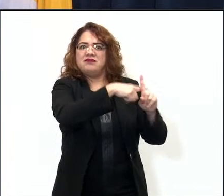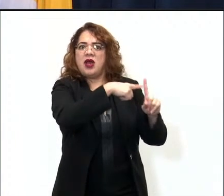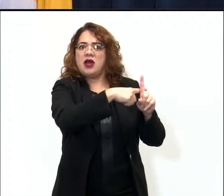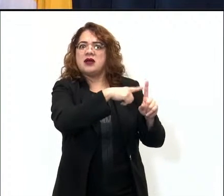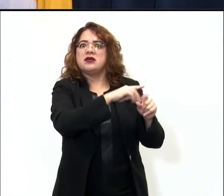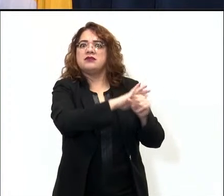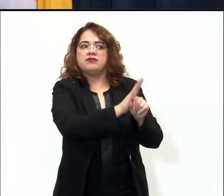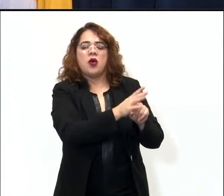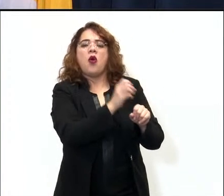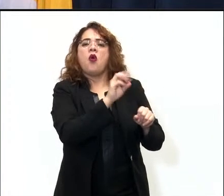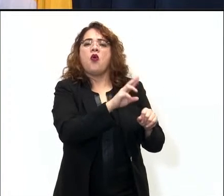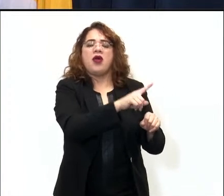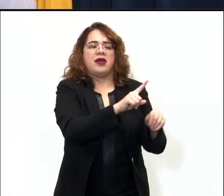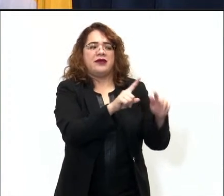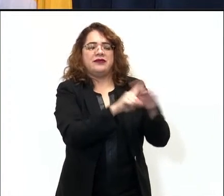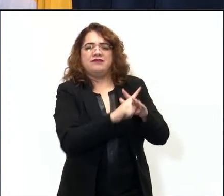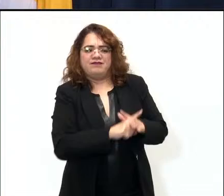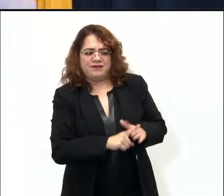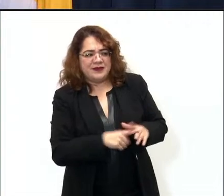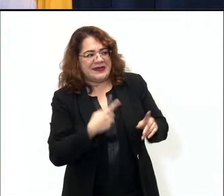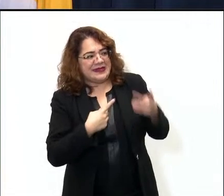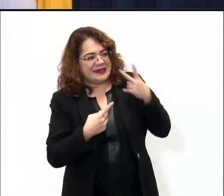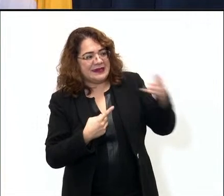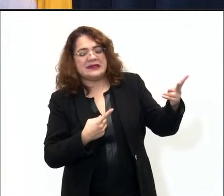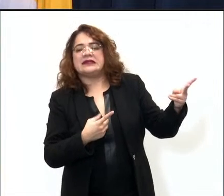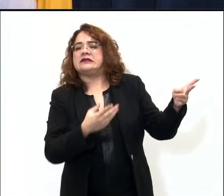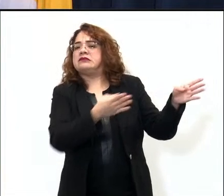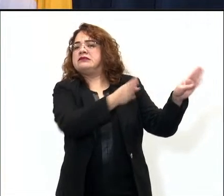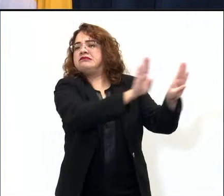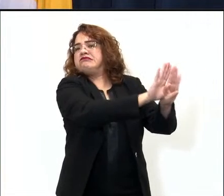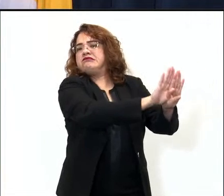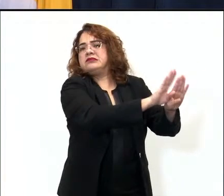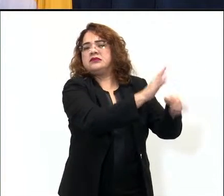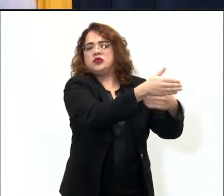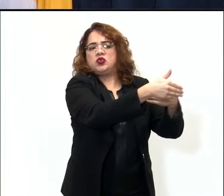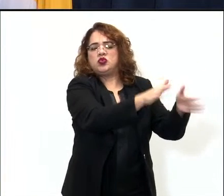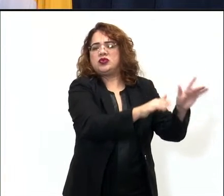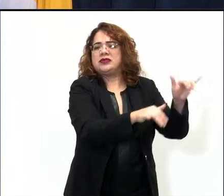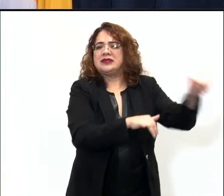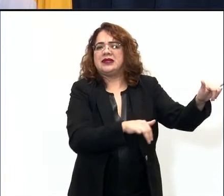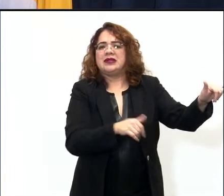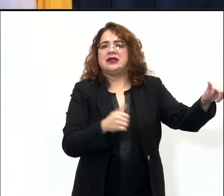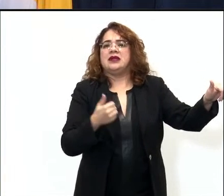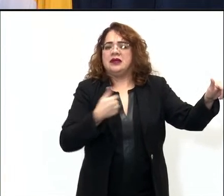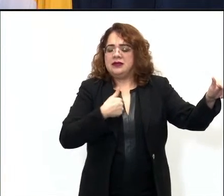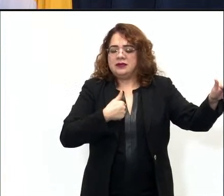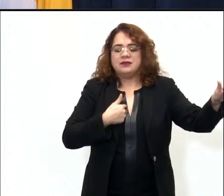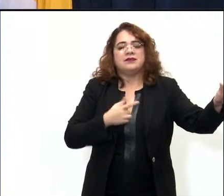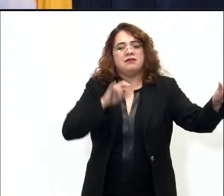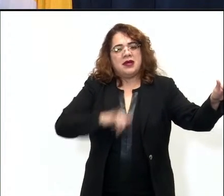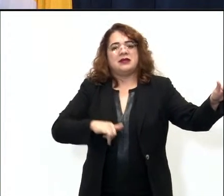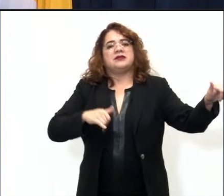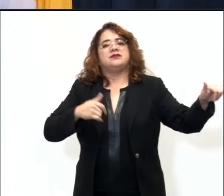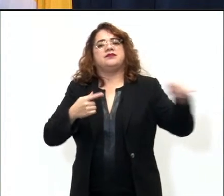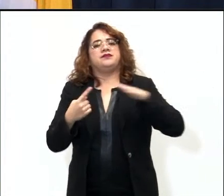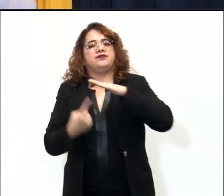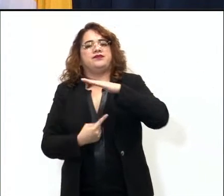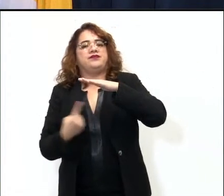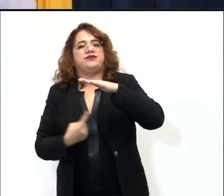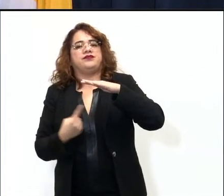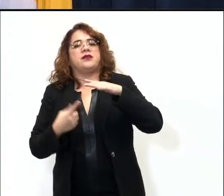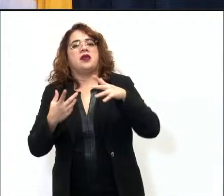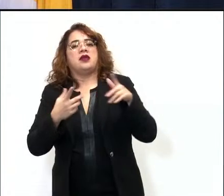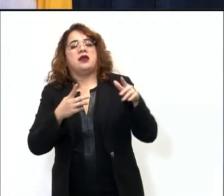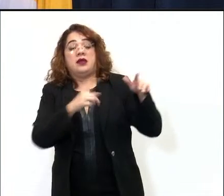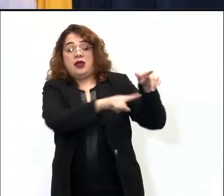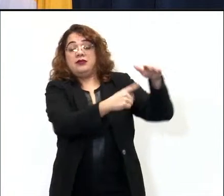that you protect yourself and those around you. So if you're living with someone who's sick, you yourself should quarantine as well, which means stay home.